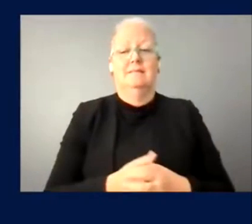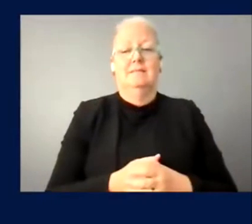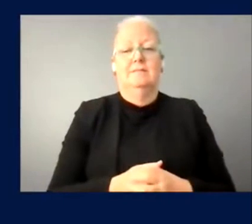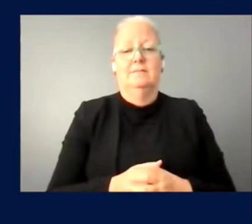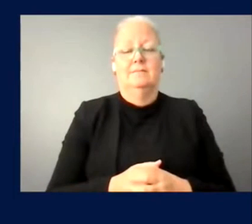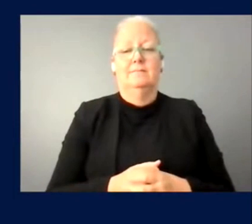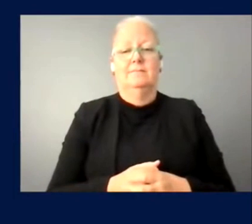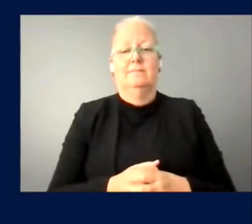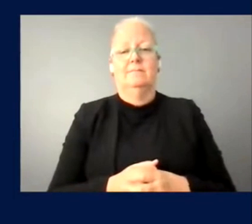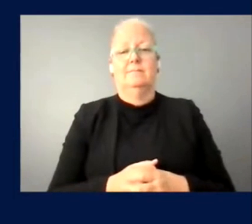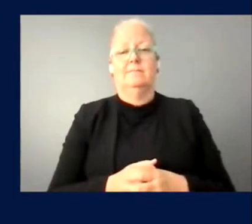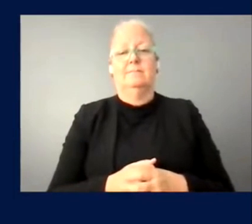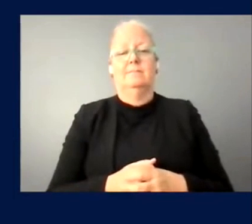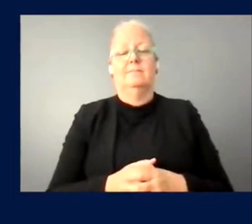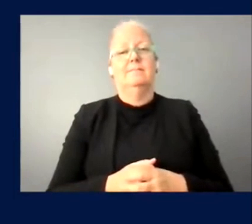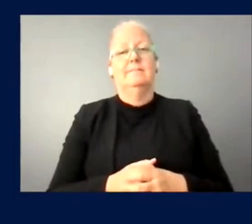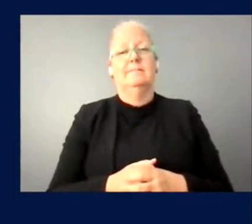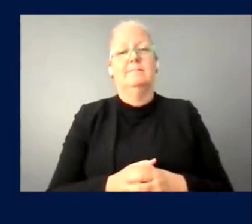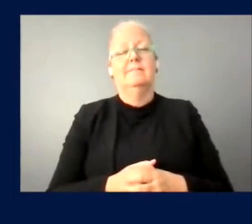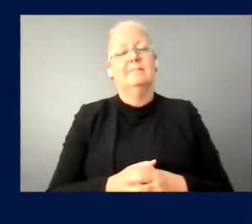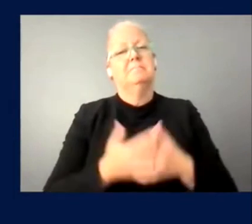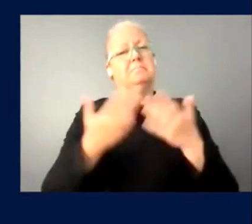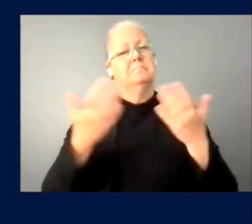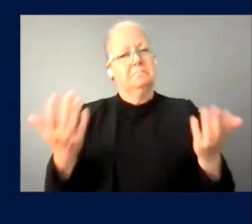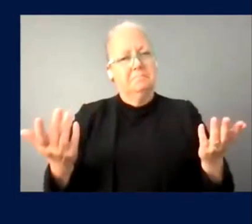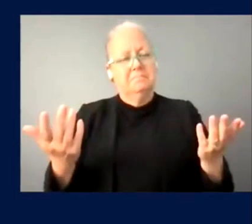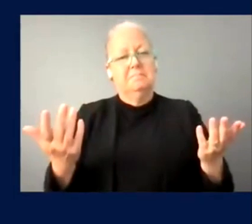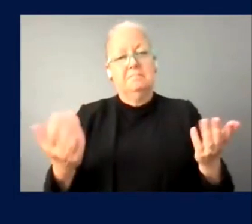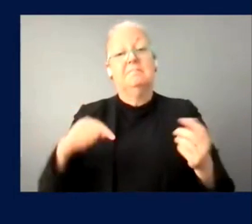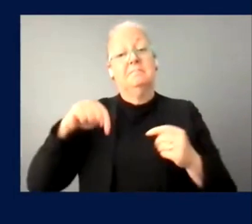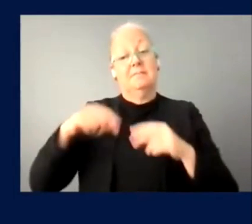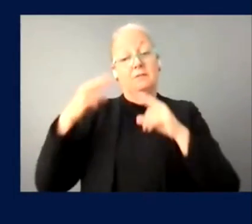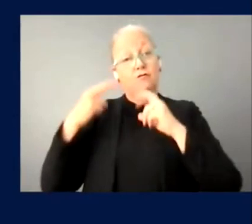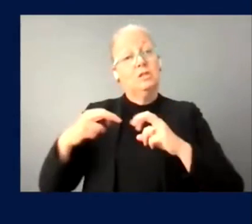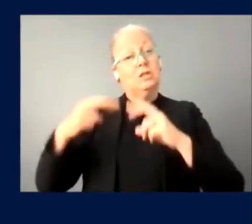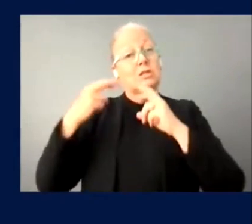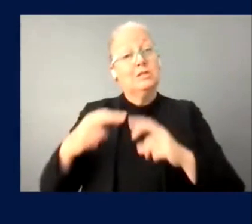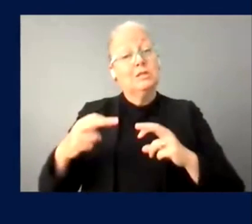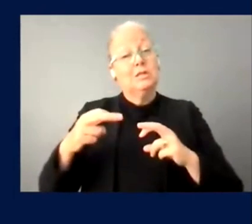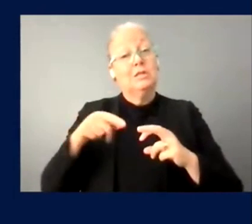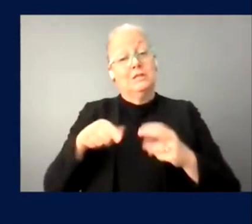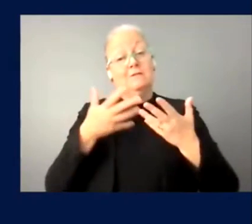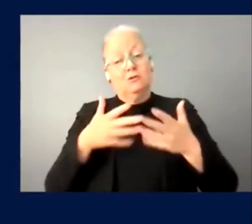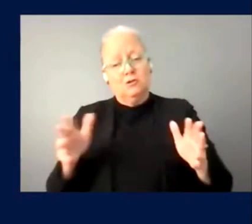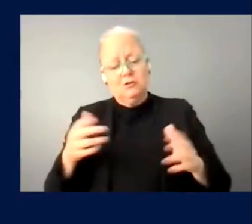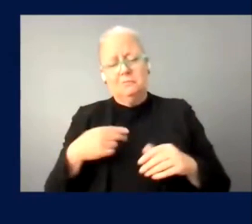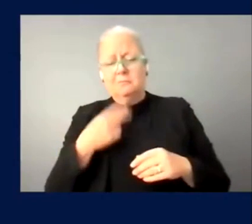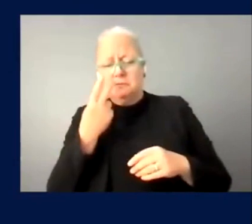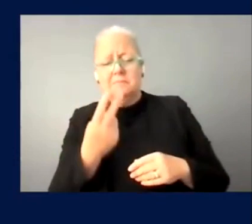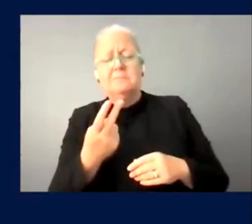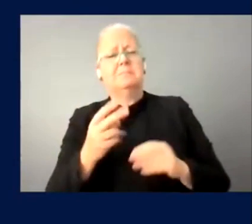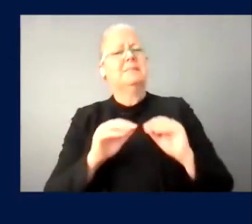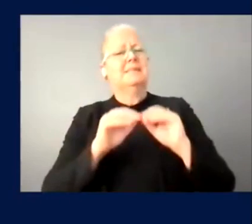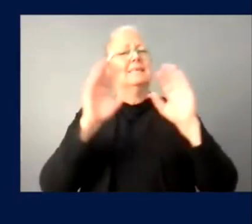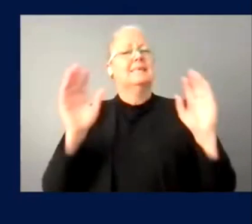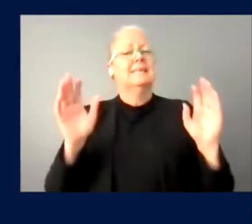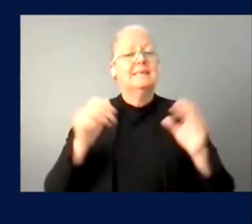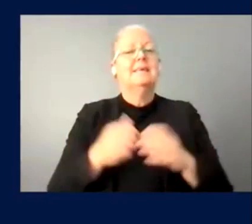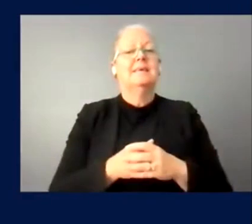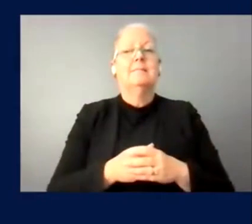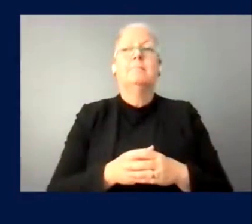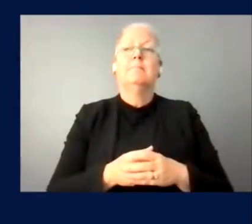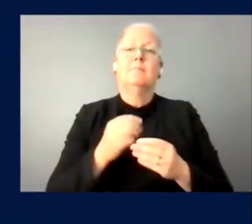So it was really clear from the research, and as I've already said, a large proportion of non-visibly disabled people